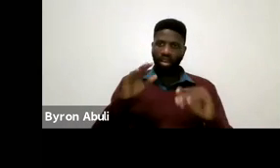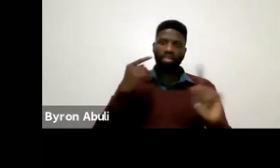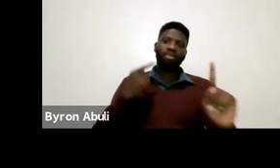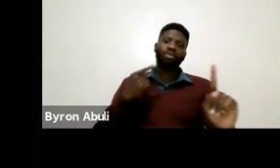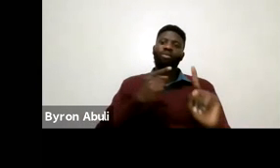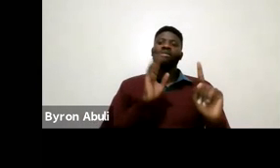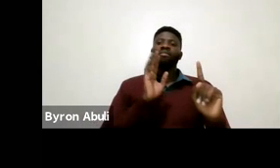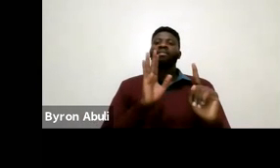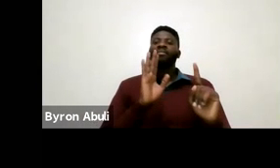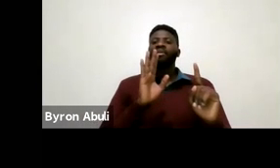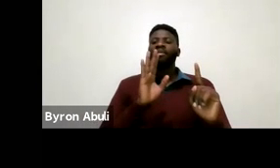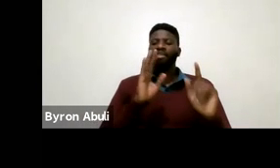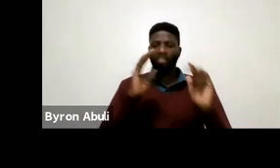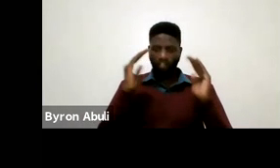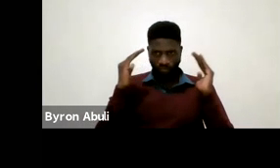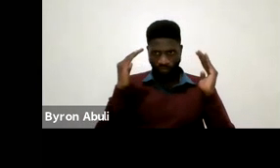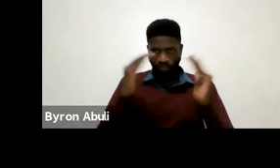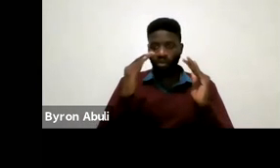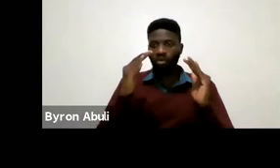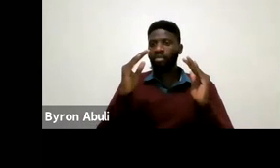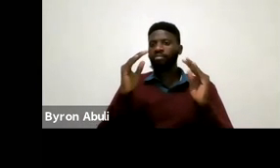many detractions. There are so many